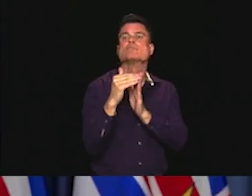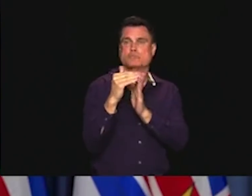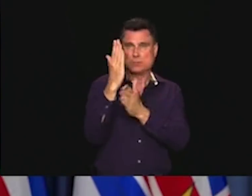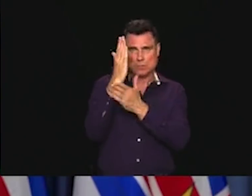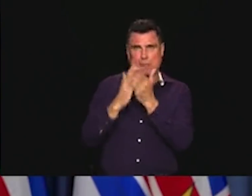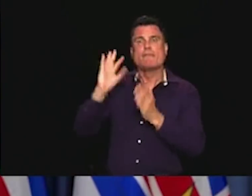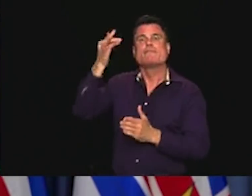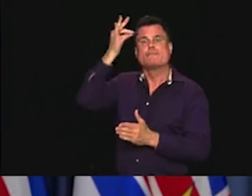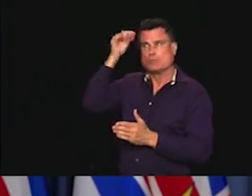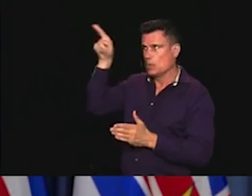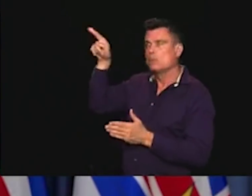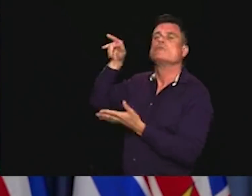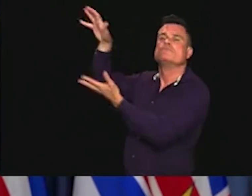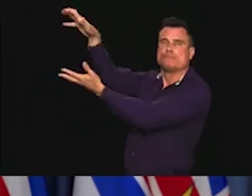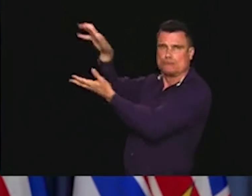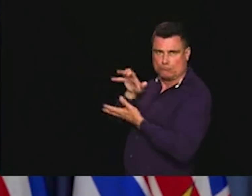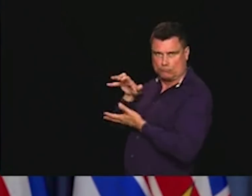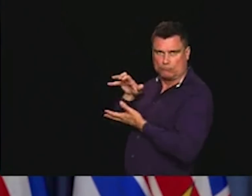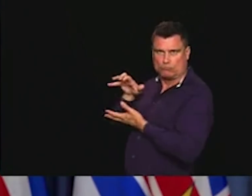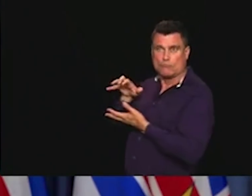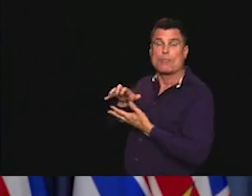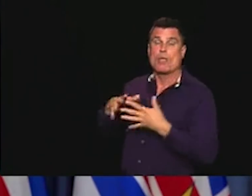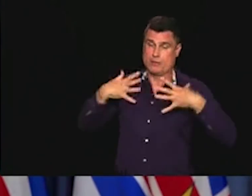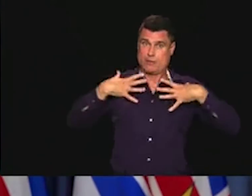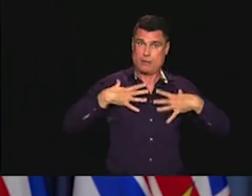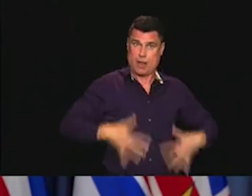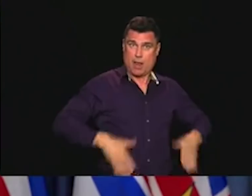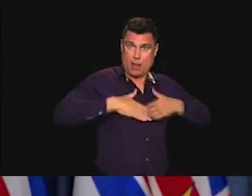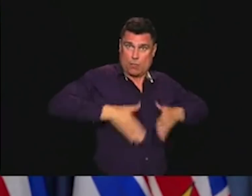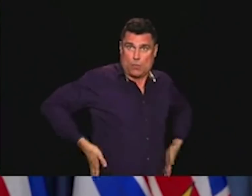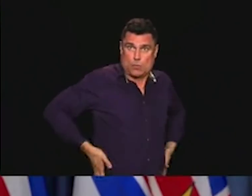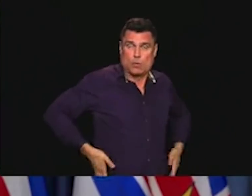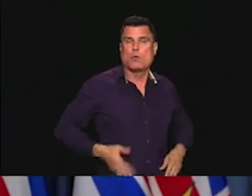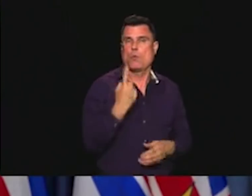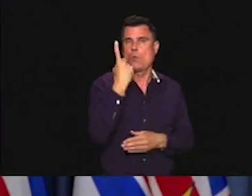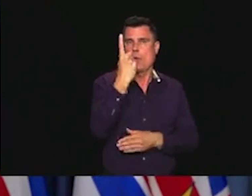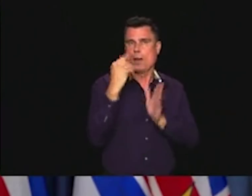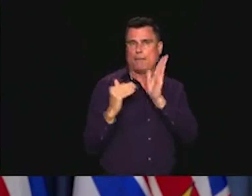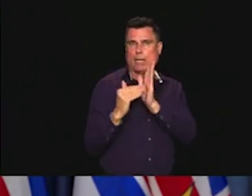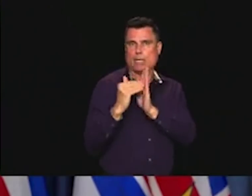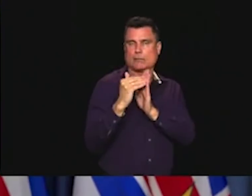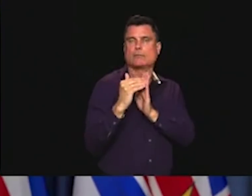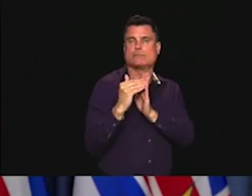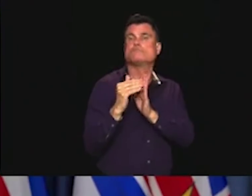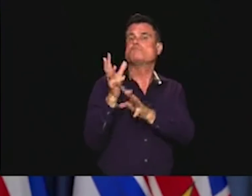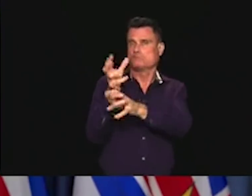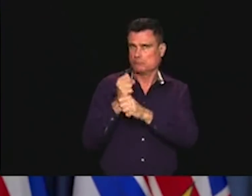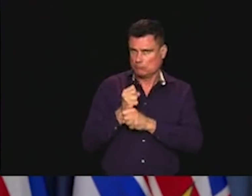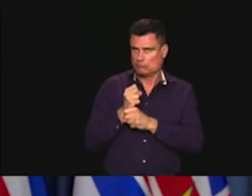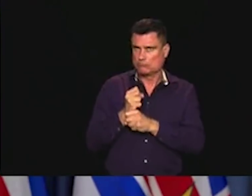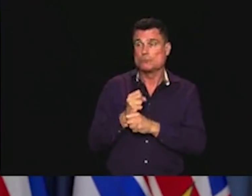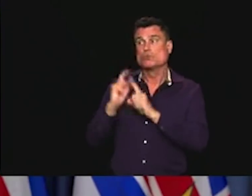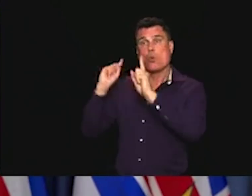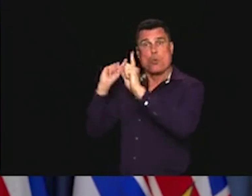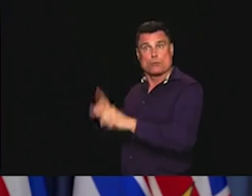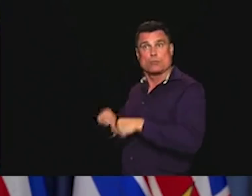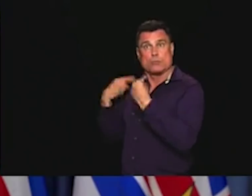respirators. 63,000 of those are from the federal government's bulk procurement. 3.5 million surgical masks,